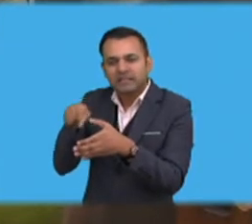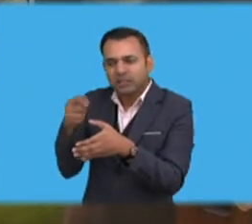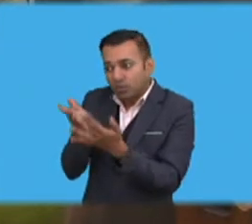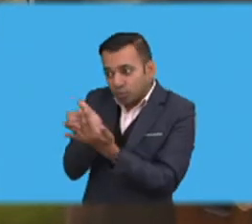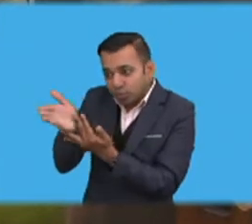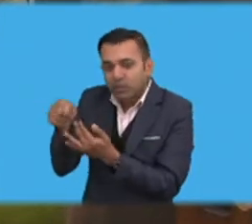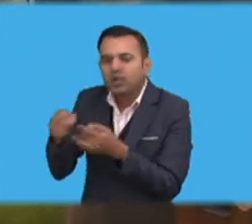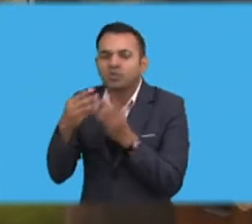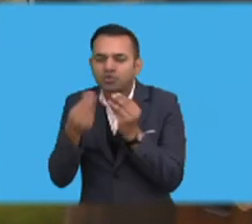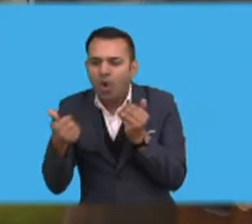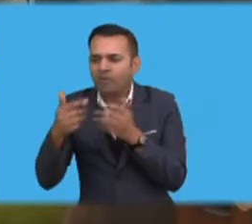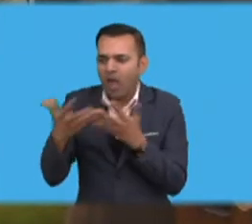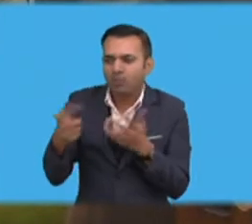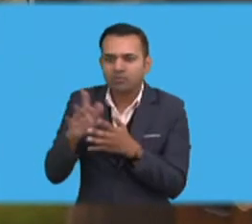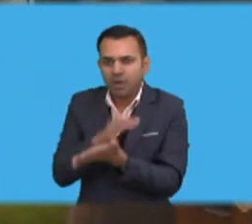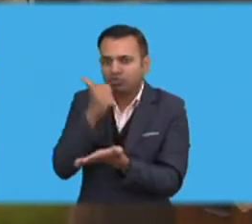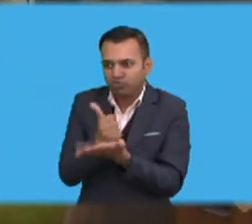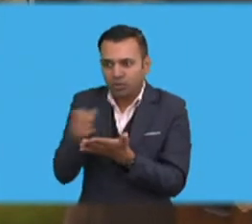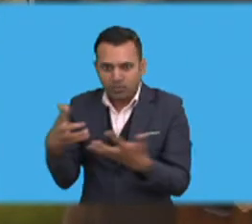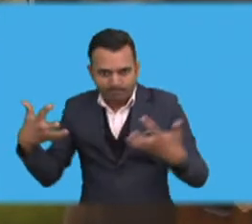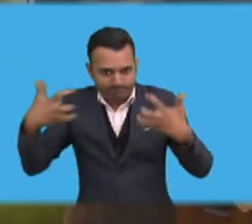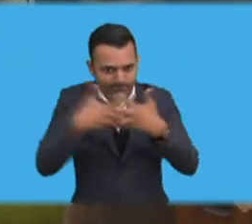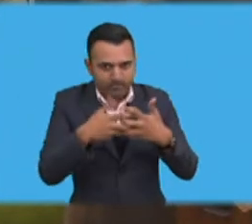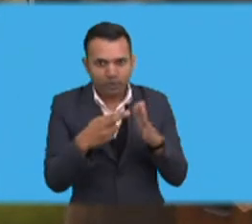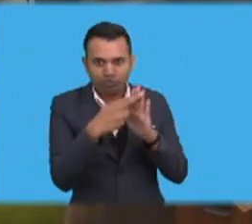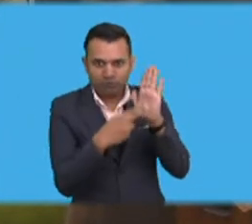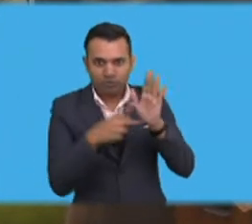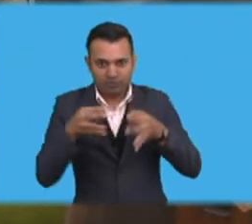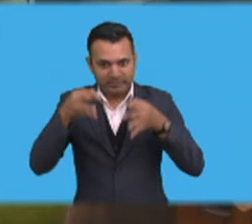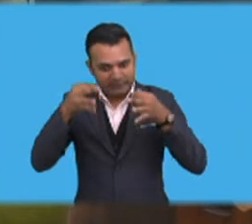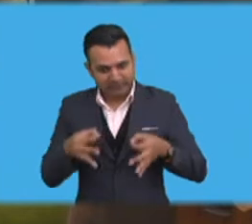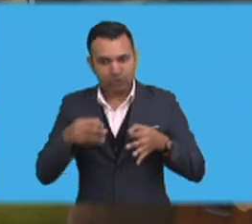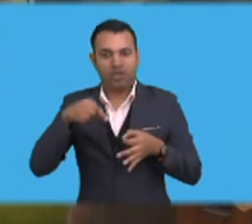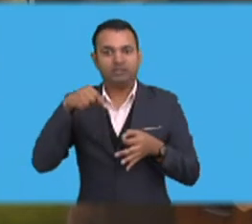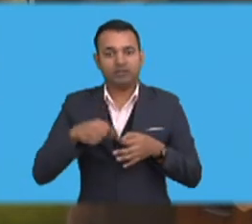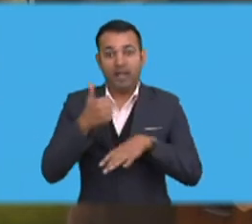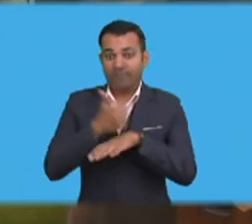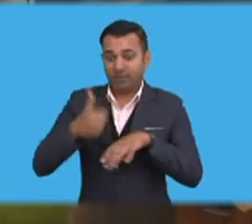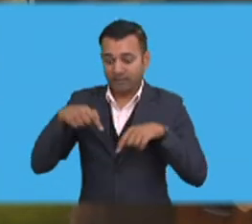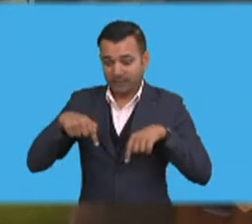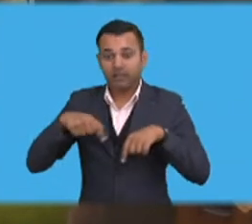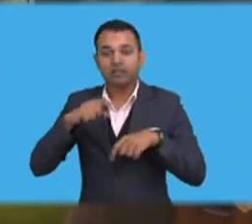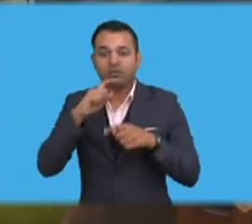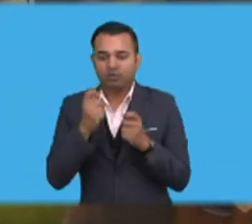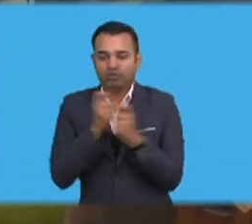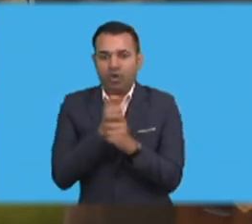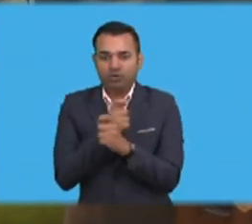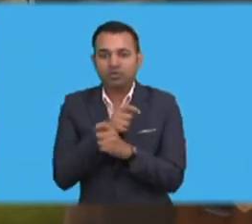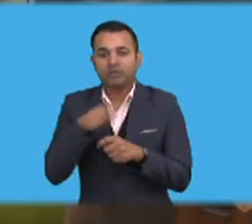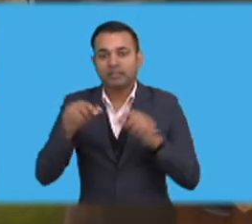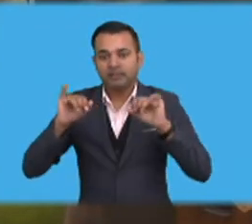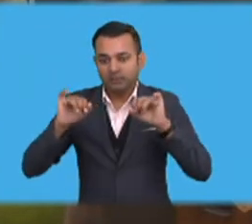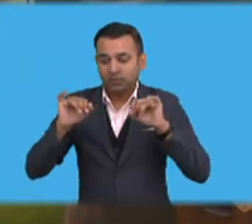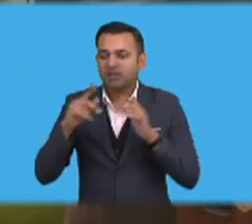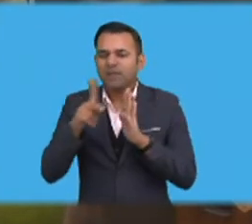regulations. Madam Speaker, the decision by this government to change the CTP insurance regime in Fiji needed to be administered in the